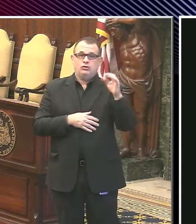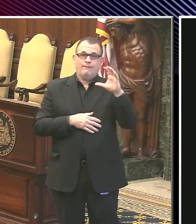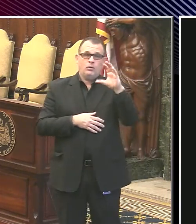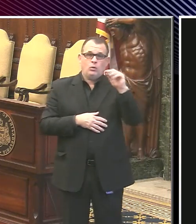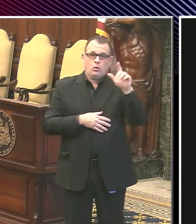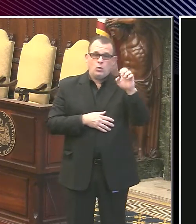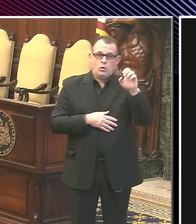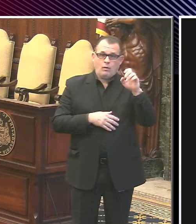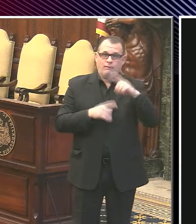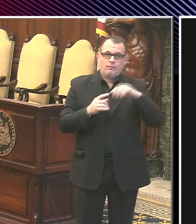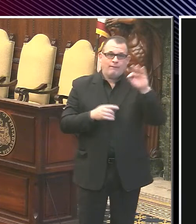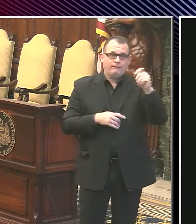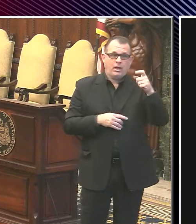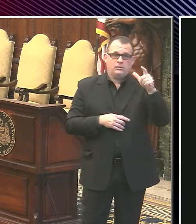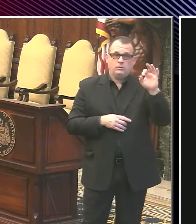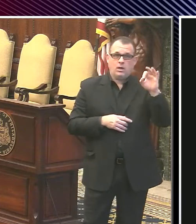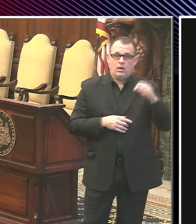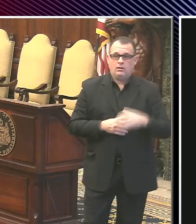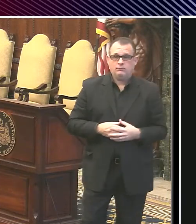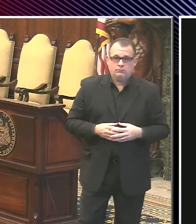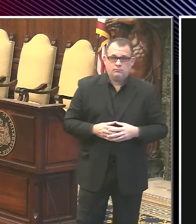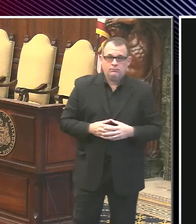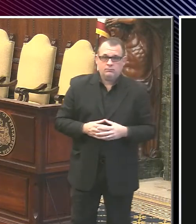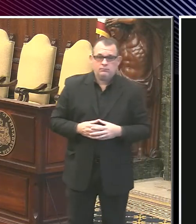Fox 29.